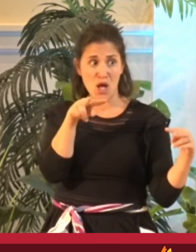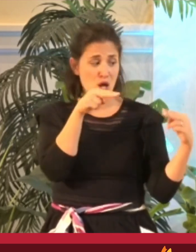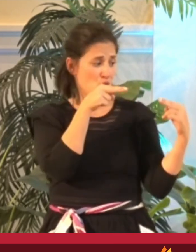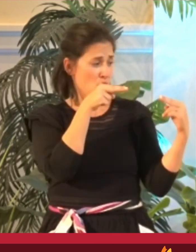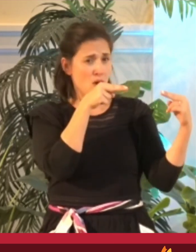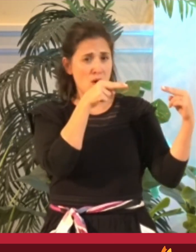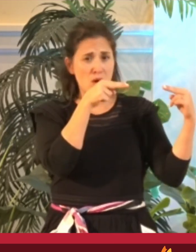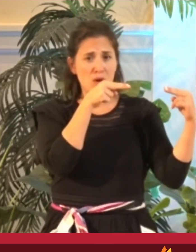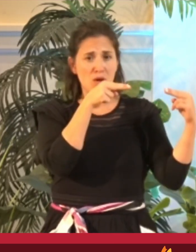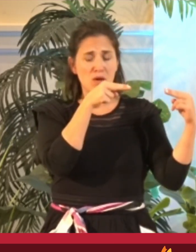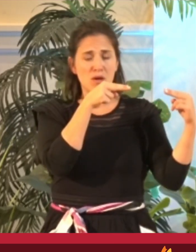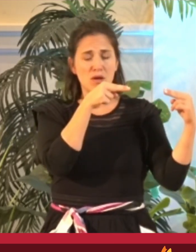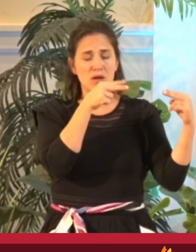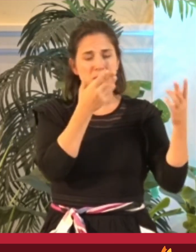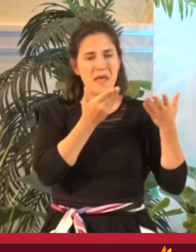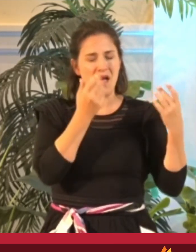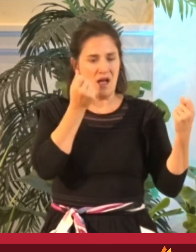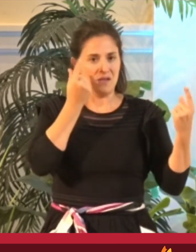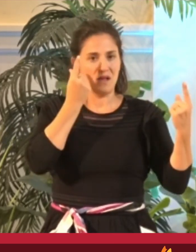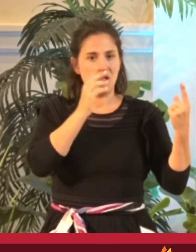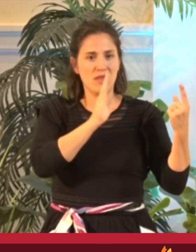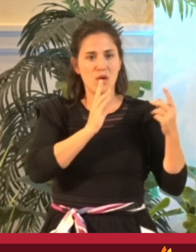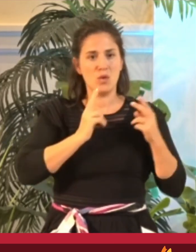Might see ours.